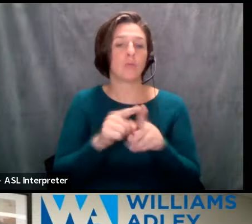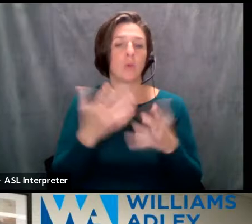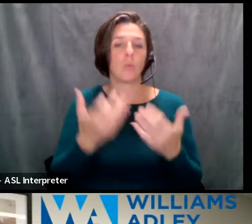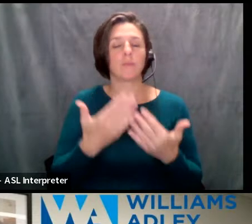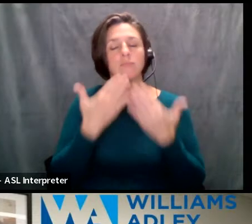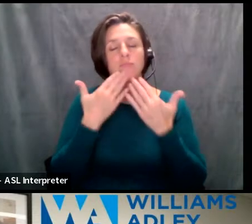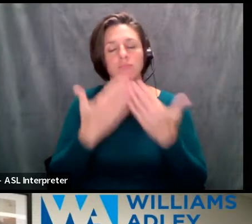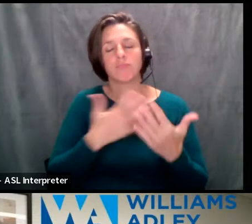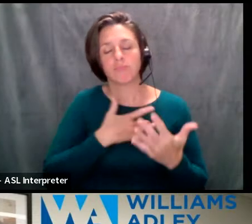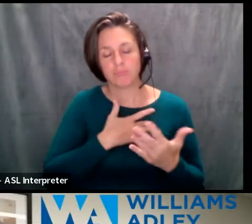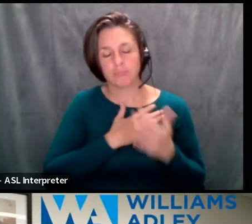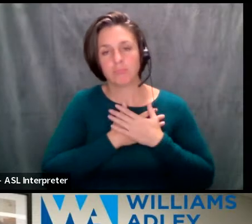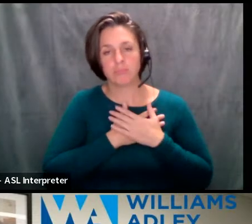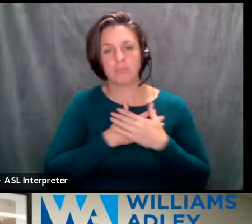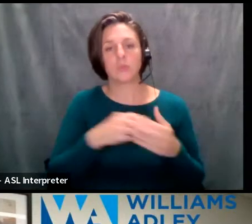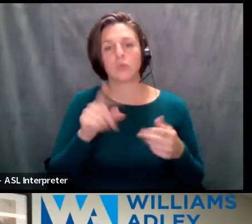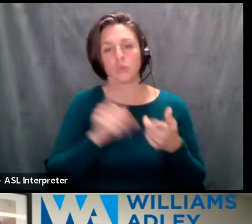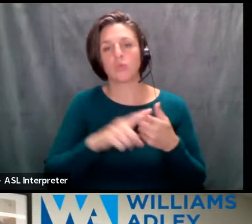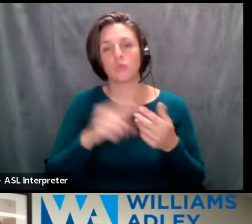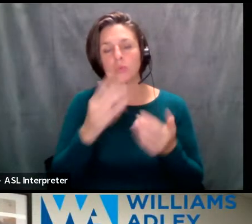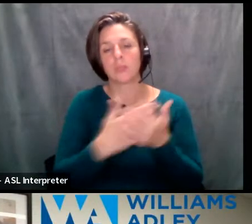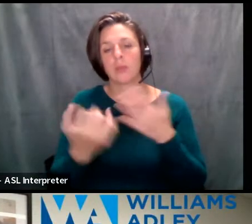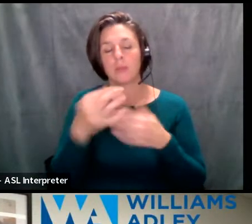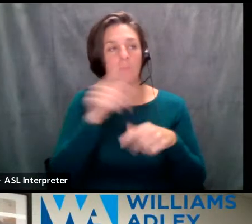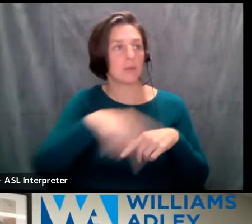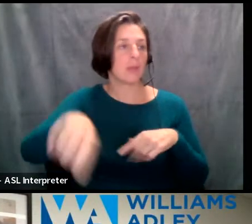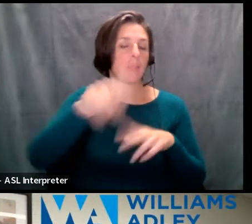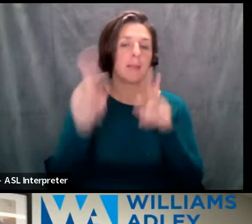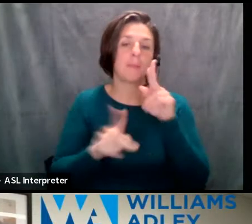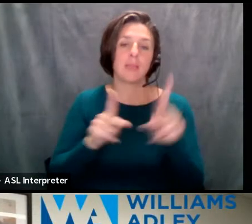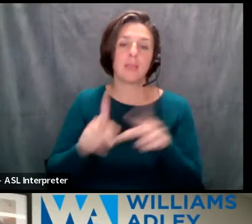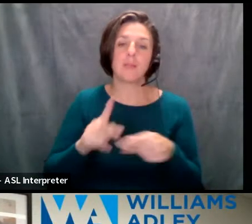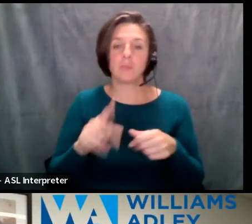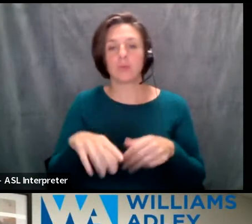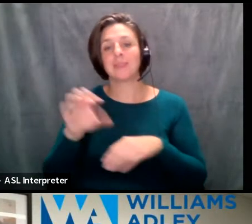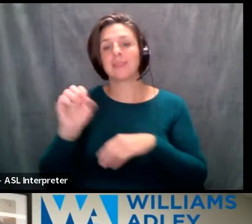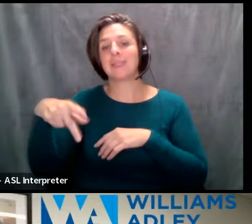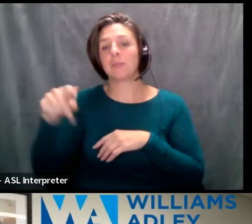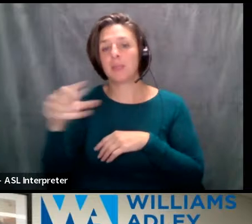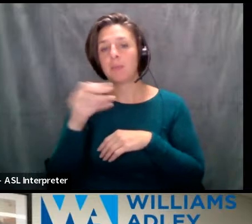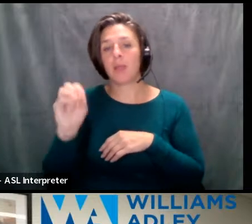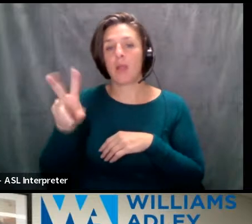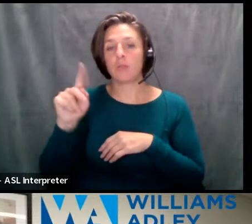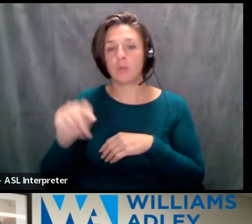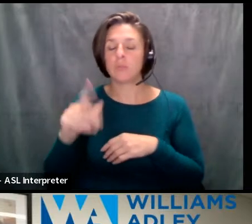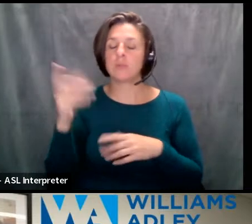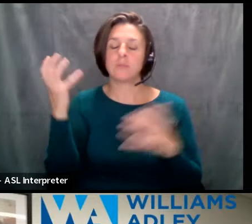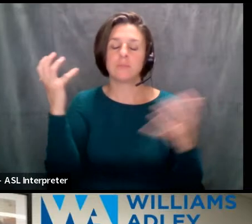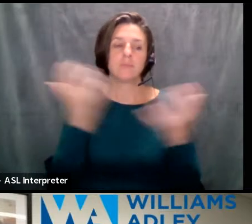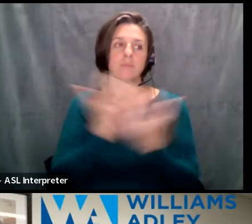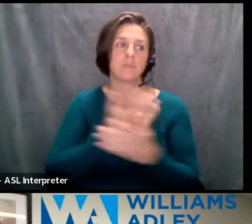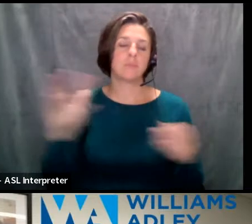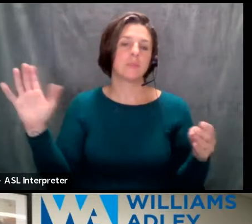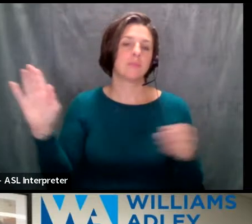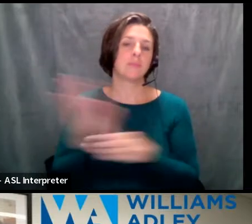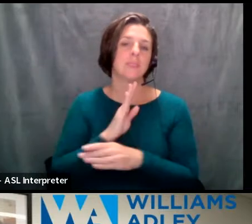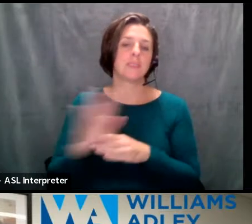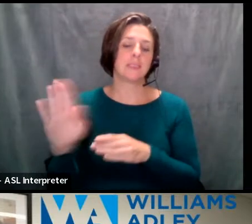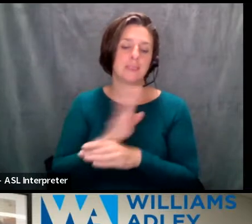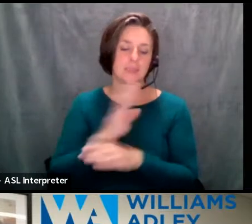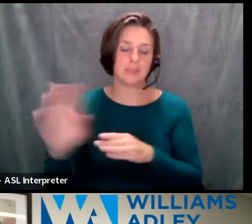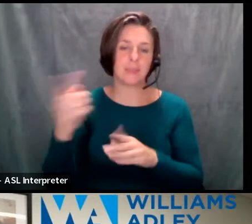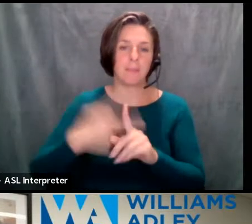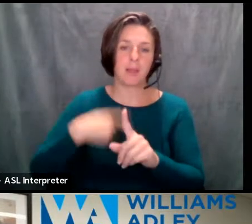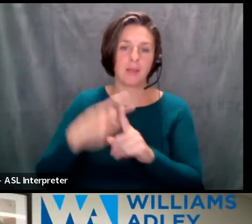thank you to some of the people. September and October have been incredibly busy months, filled